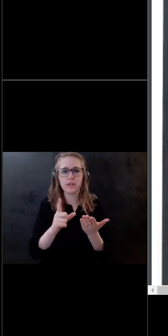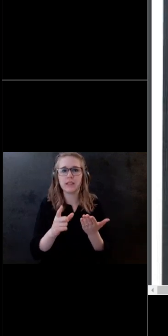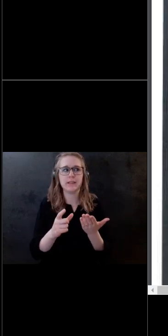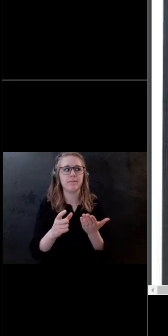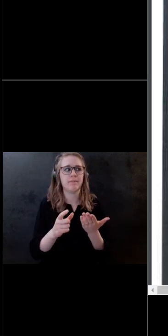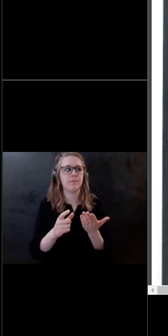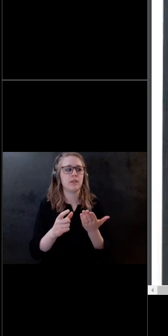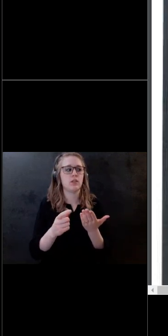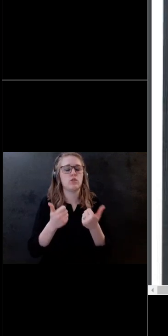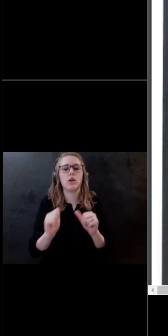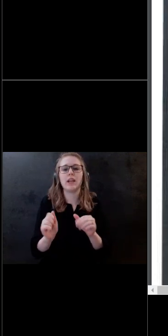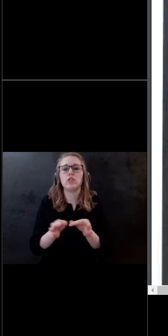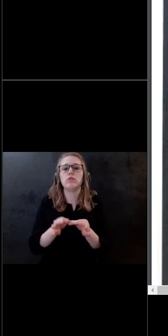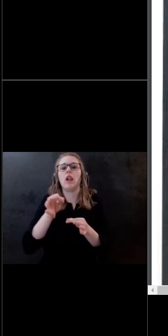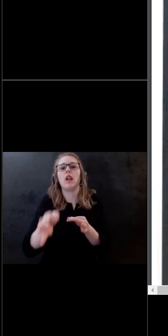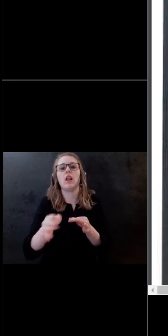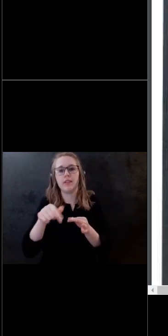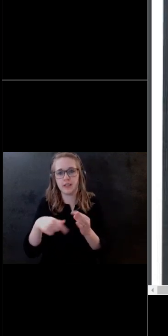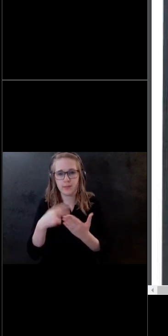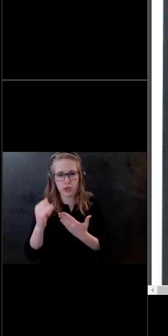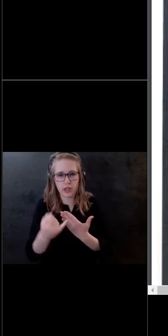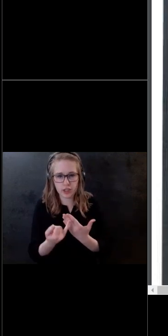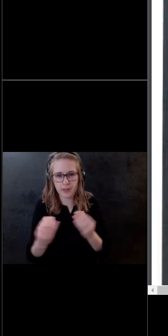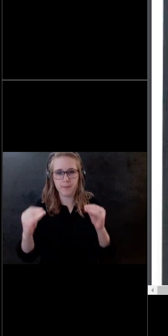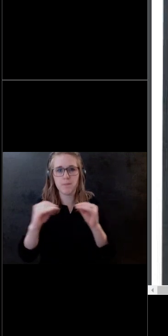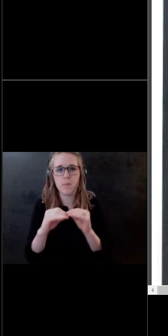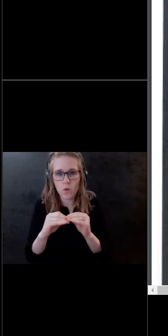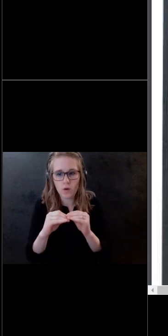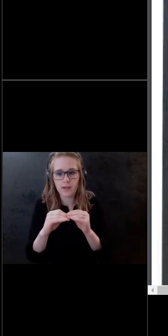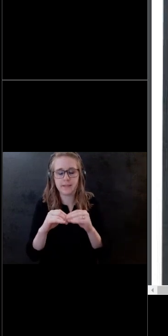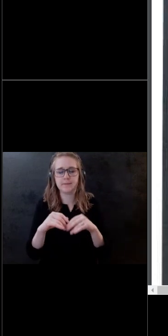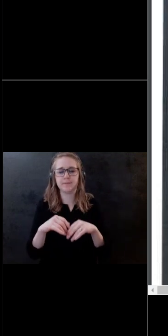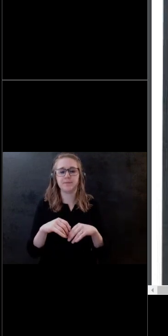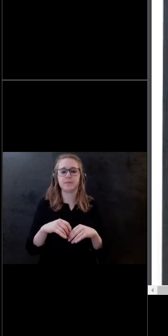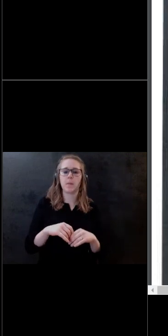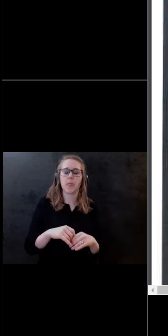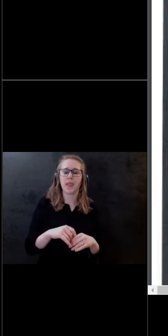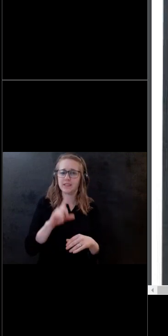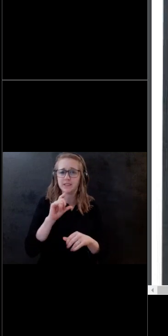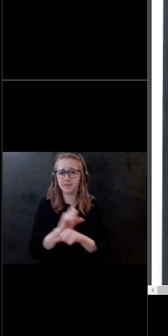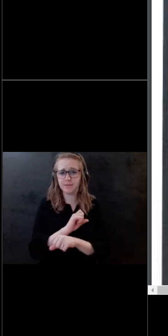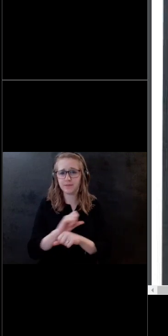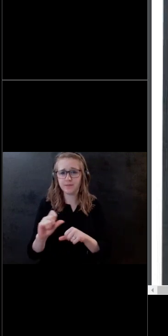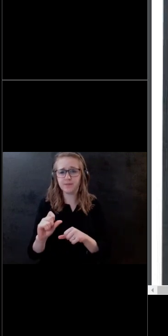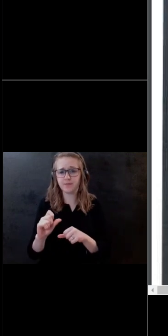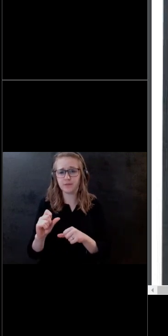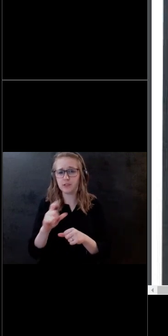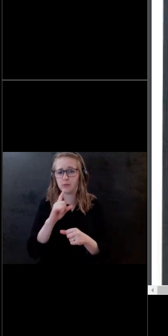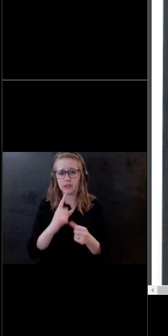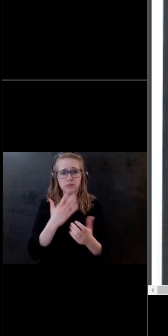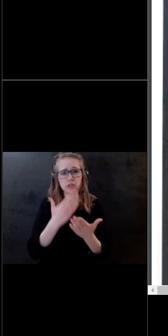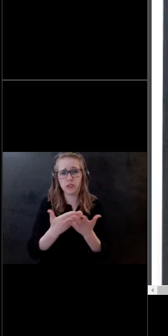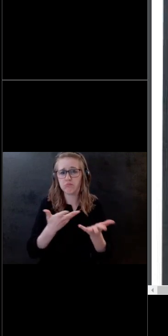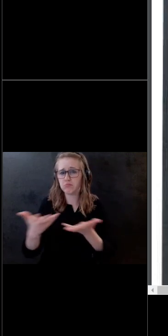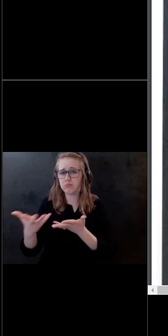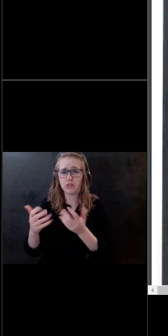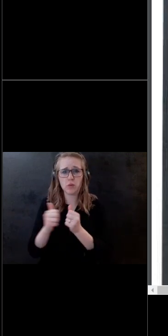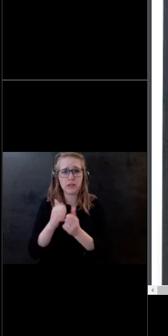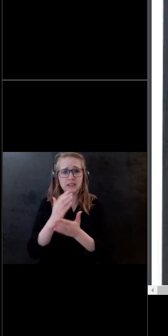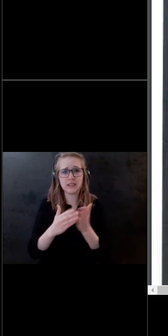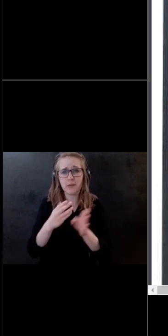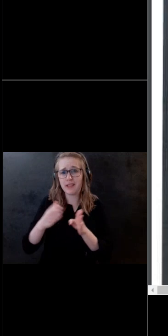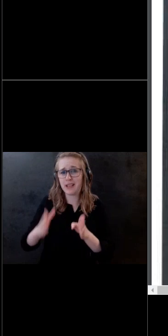get postponed and to be sitting the way it is. And actually, I've had some very pleasant conversations with some of the neighbors